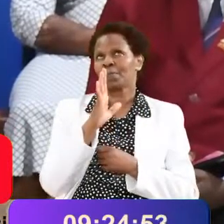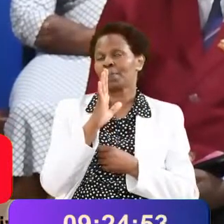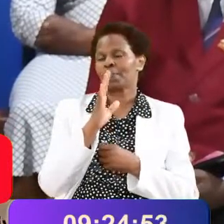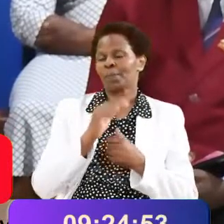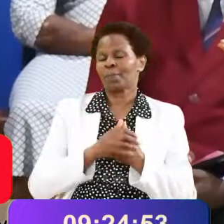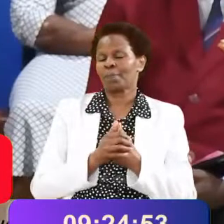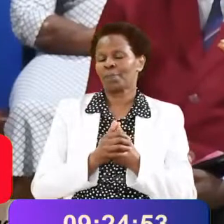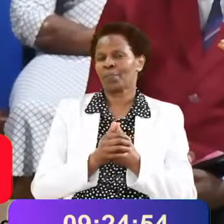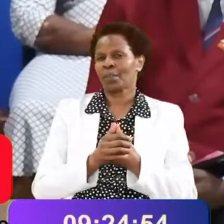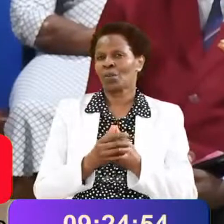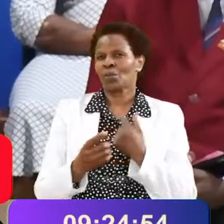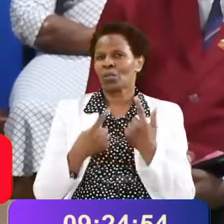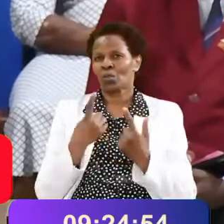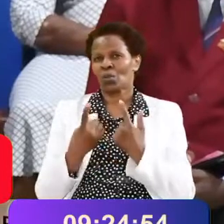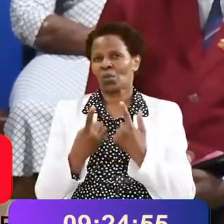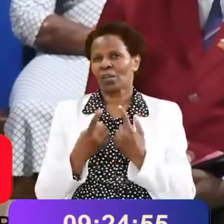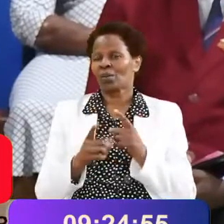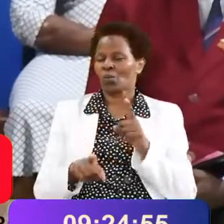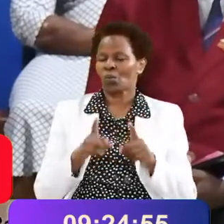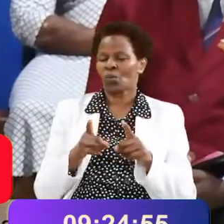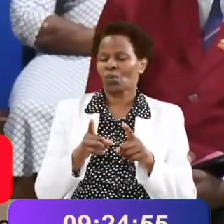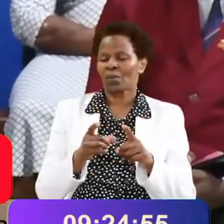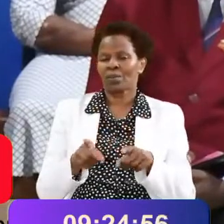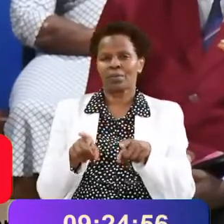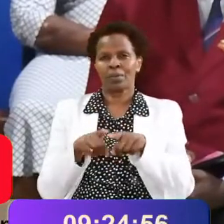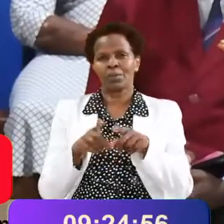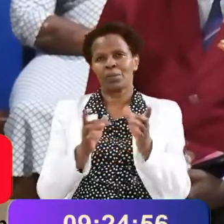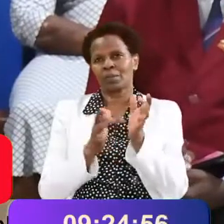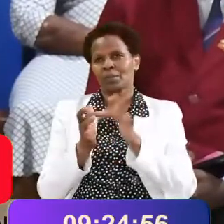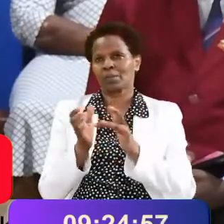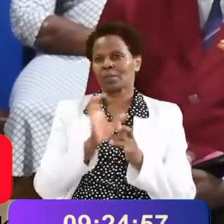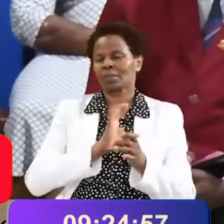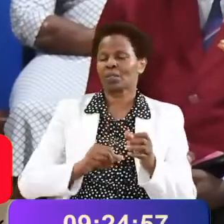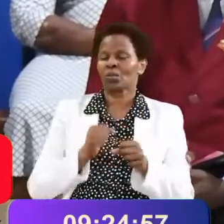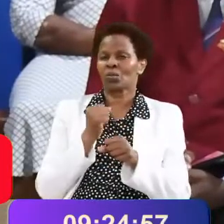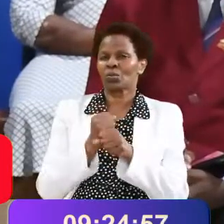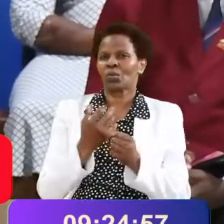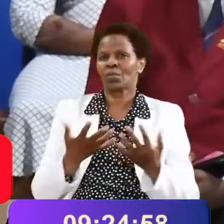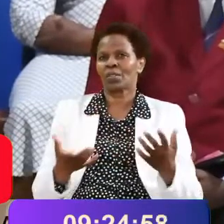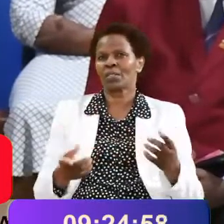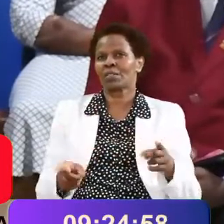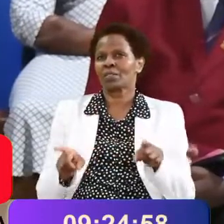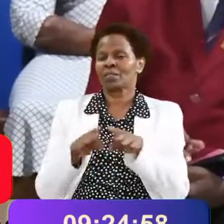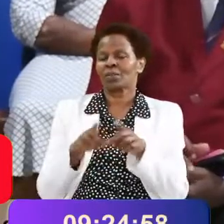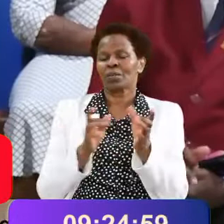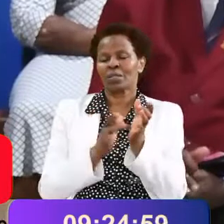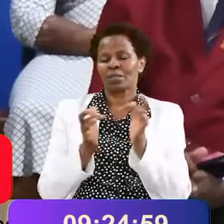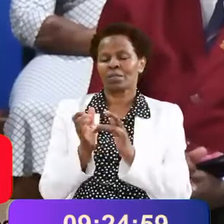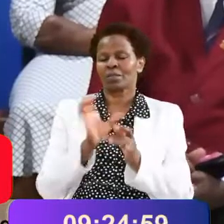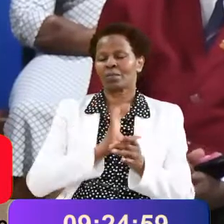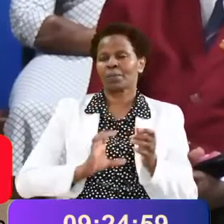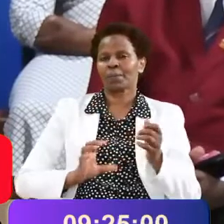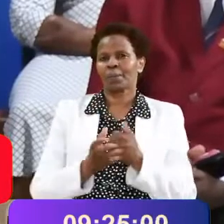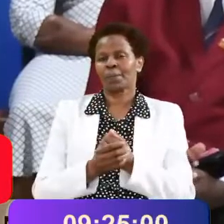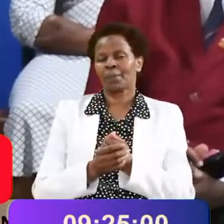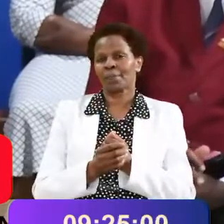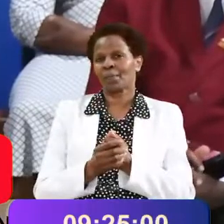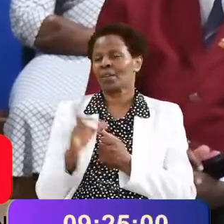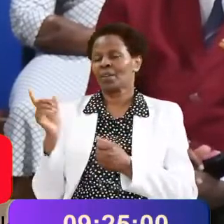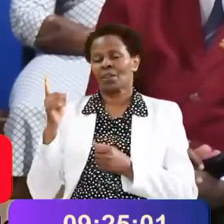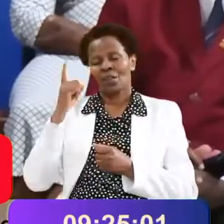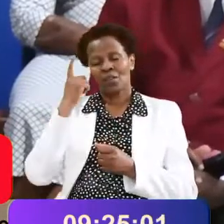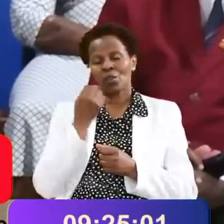think, we talk that like Jesus Christ would talk, then we do things as Jesus would do them. I was thinking